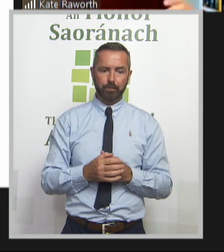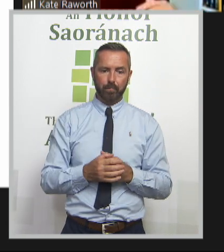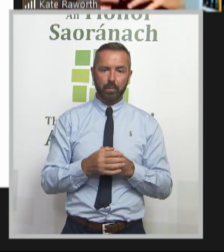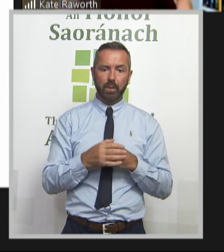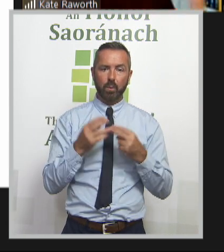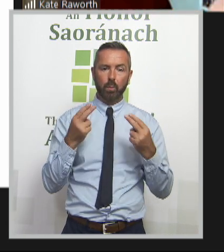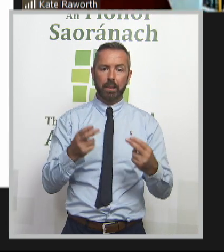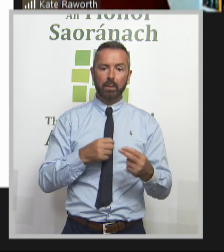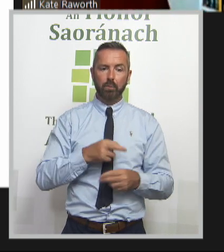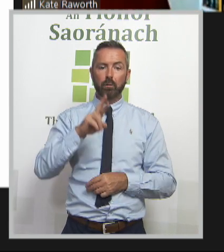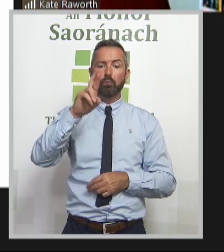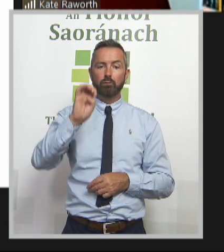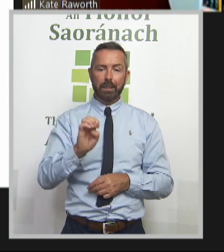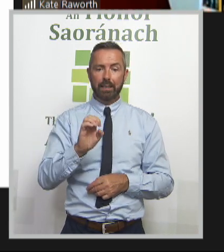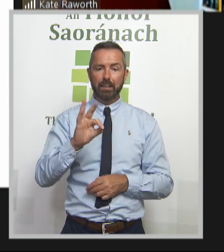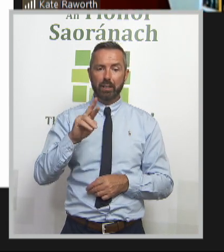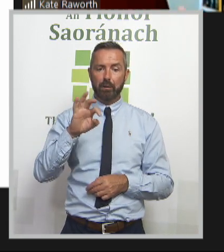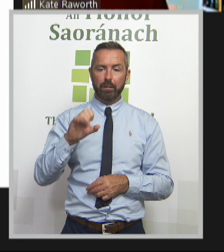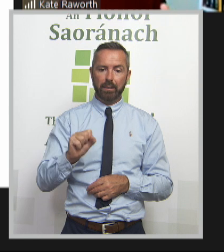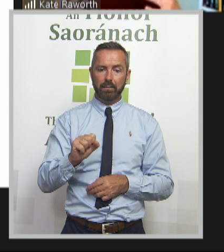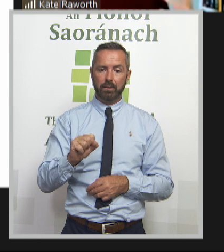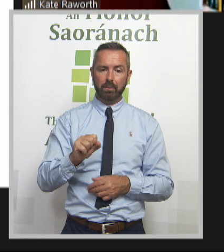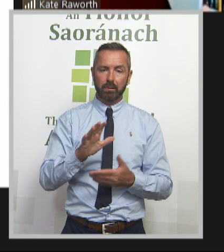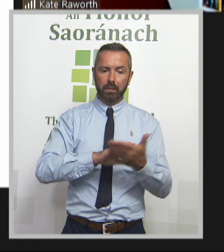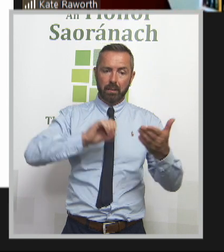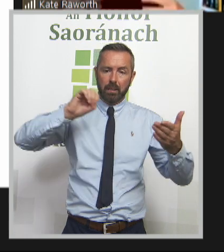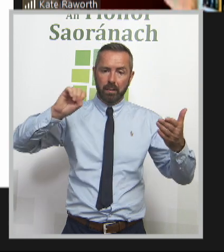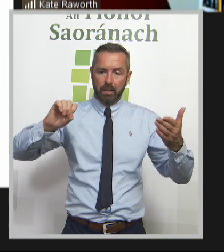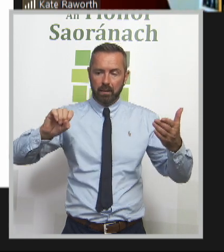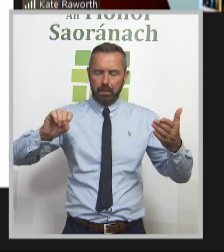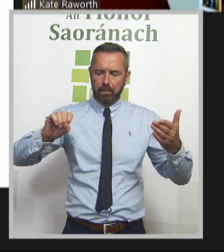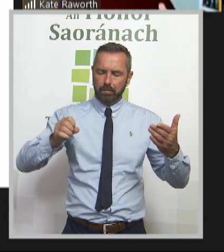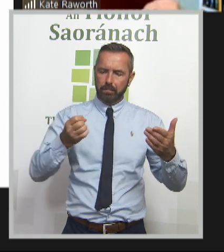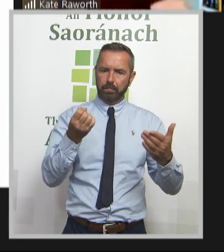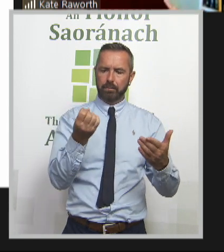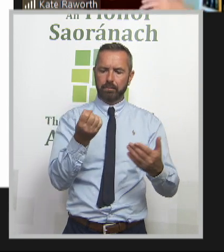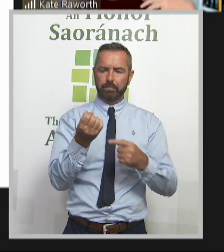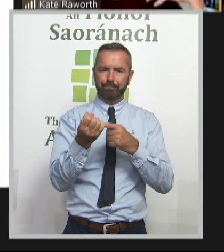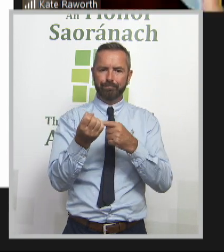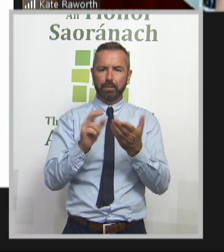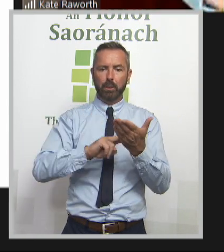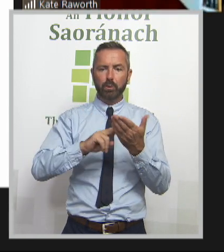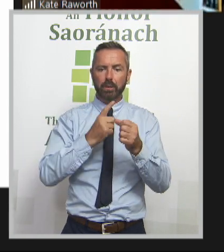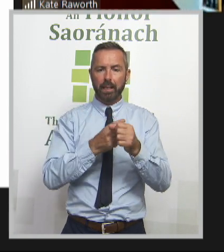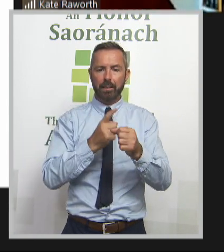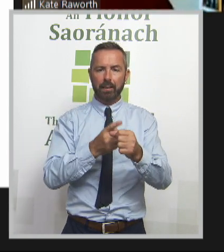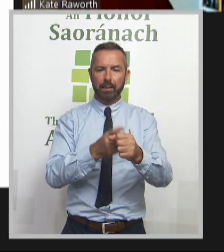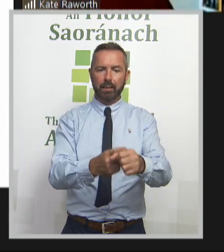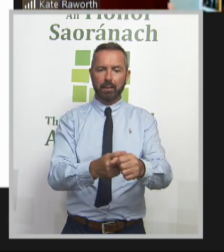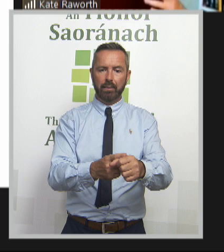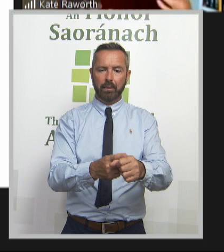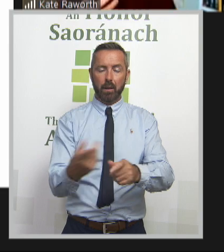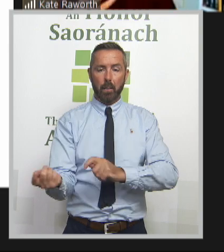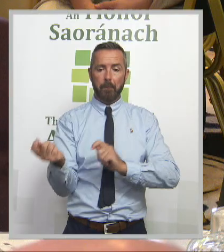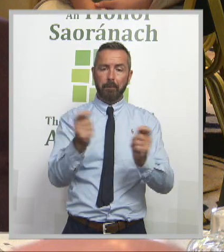are regenerating, so that we don't use things up, we use them again and again. We return Earth's materials to the Earth.